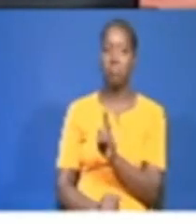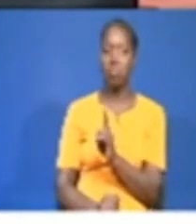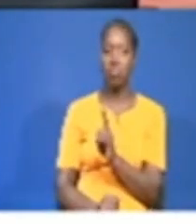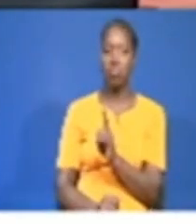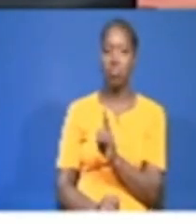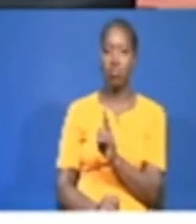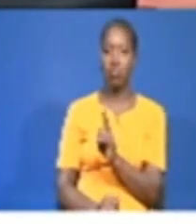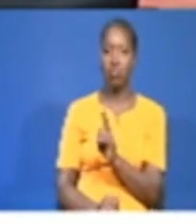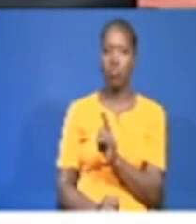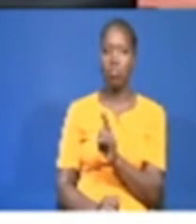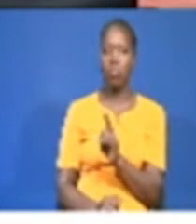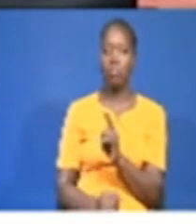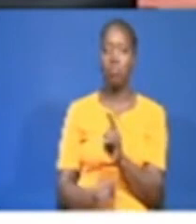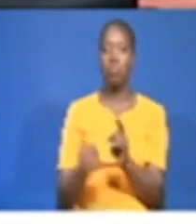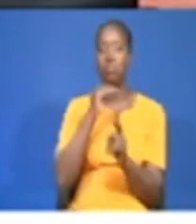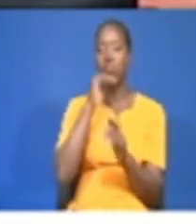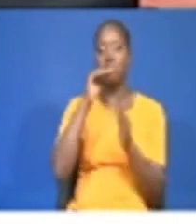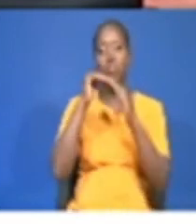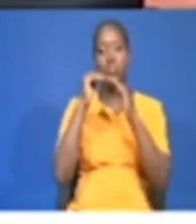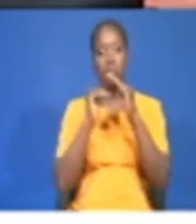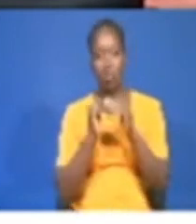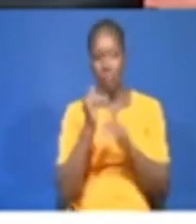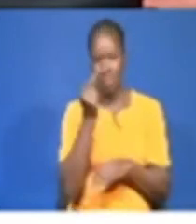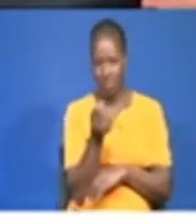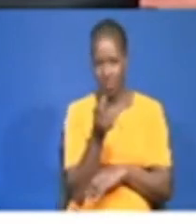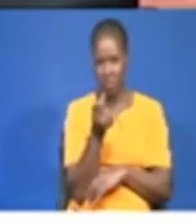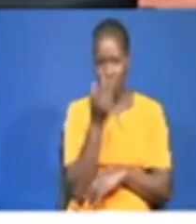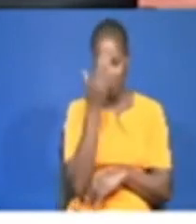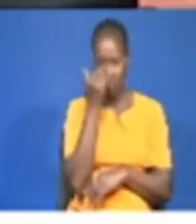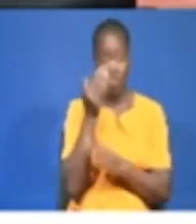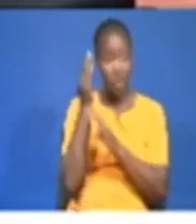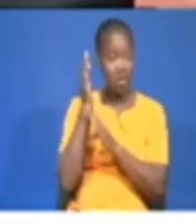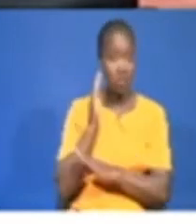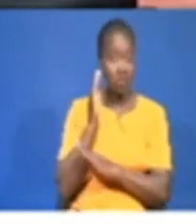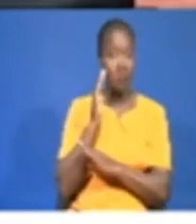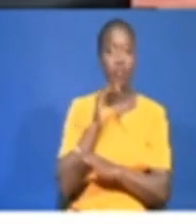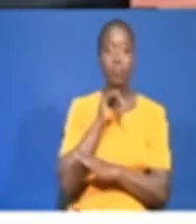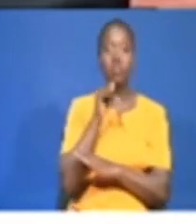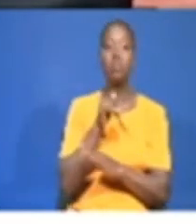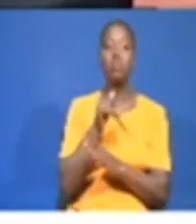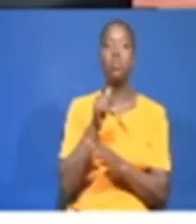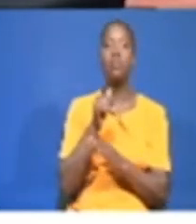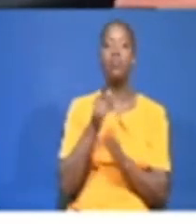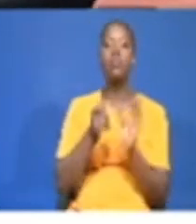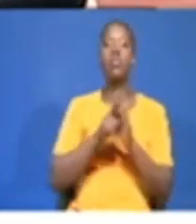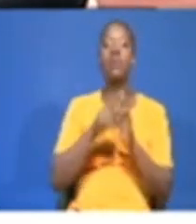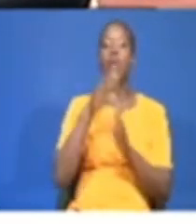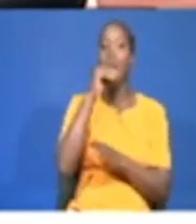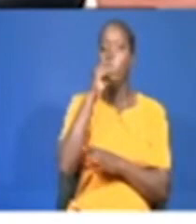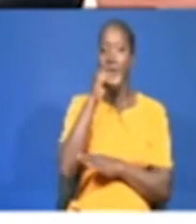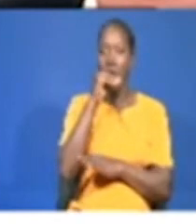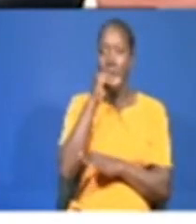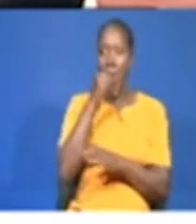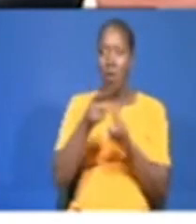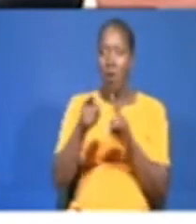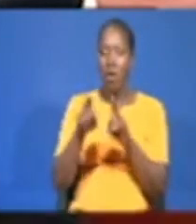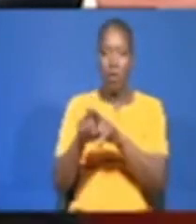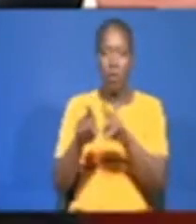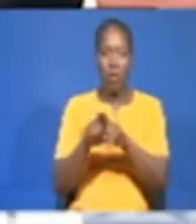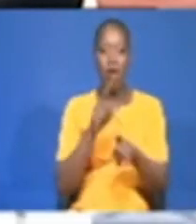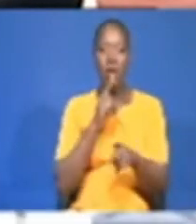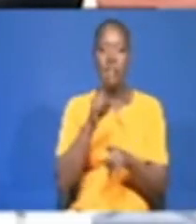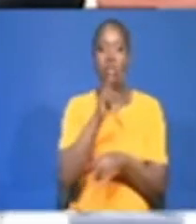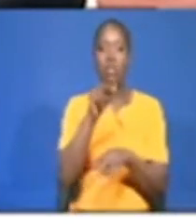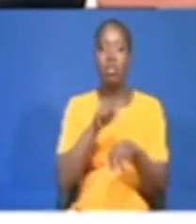We will speak less because security does not require speaking. But I also want to assure the nation,